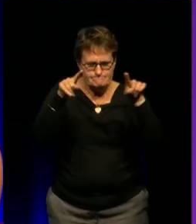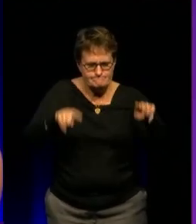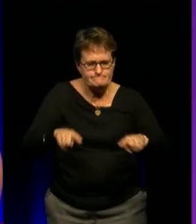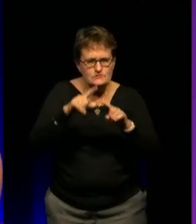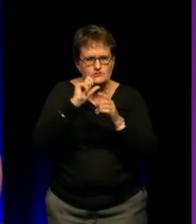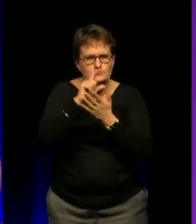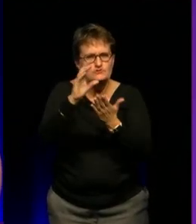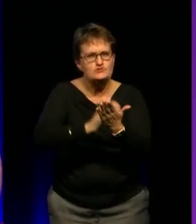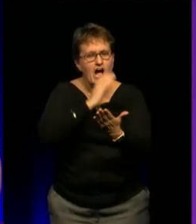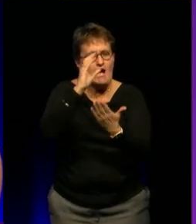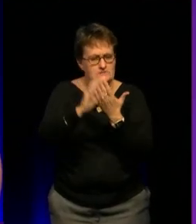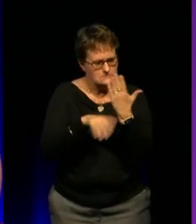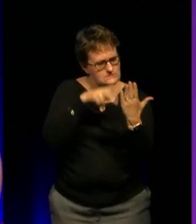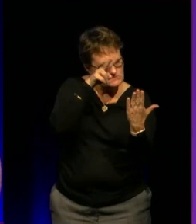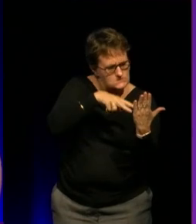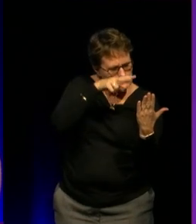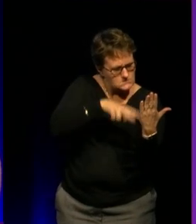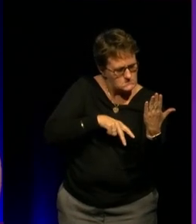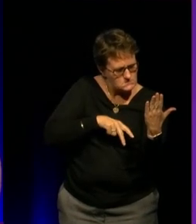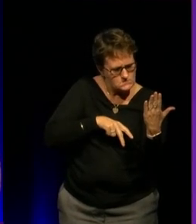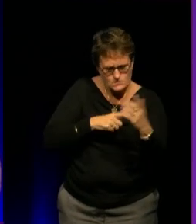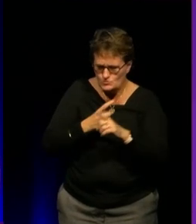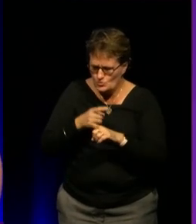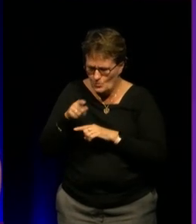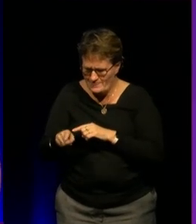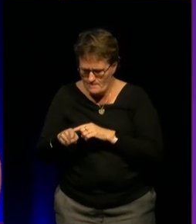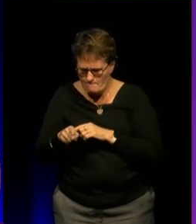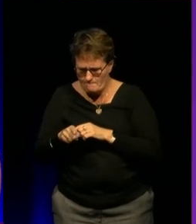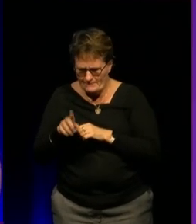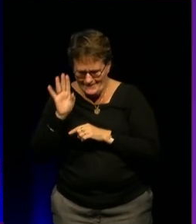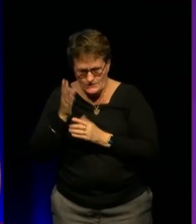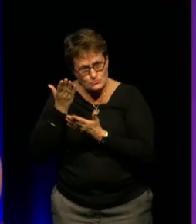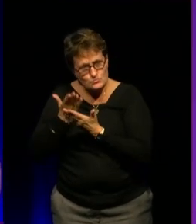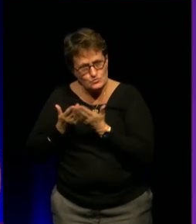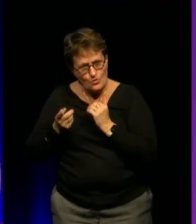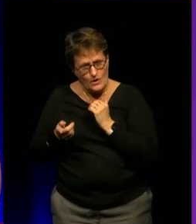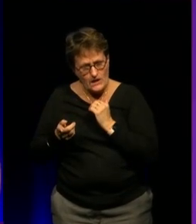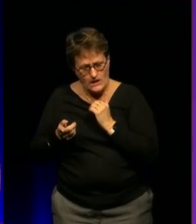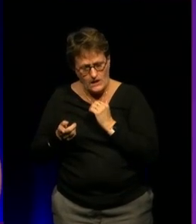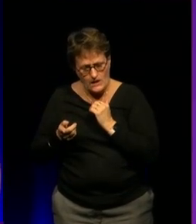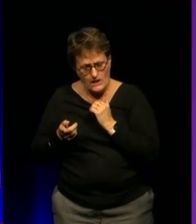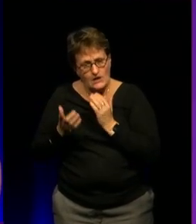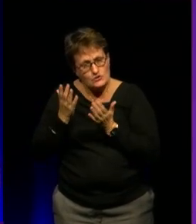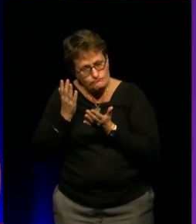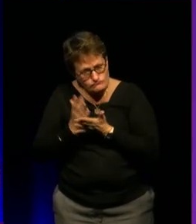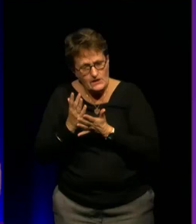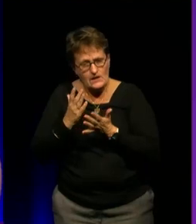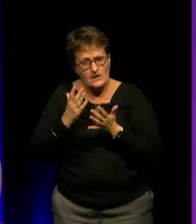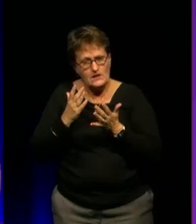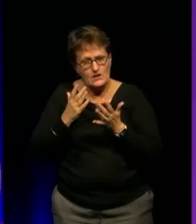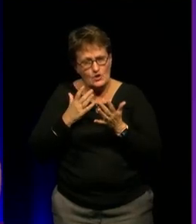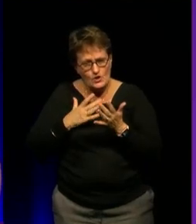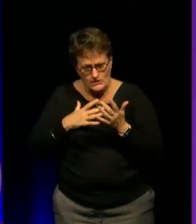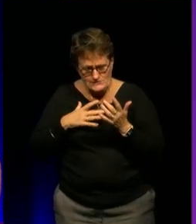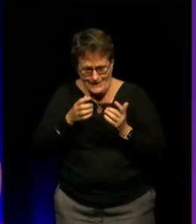bit. And in talking to him and hearing his story, you know, he was really wondering, do I have swine